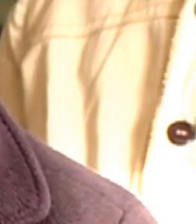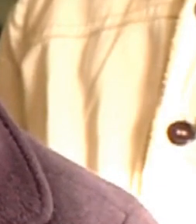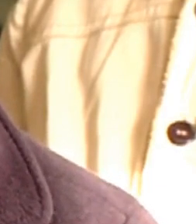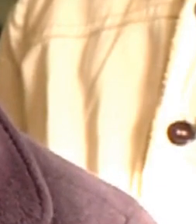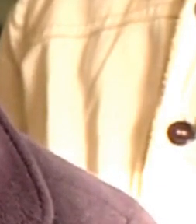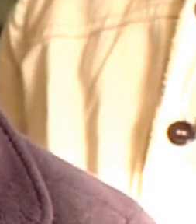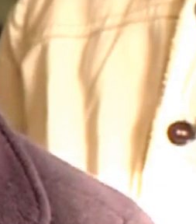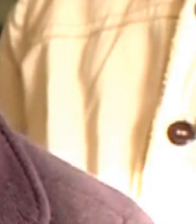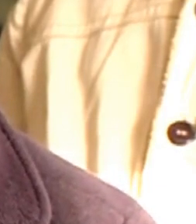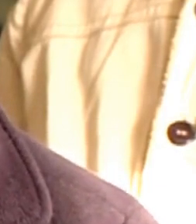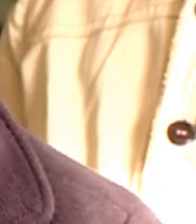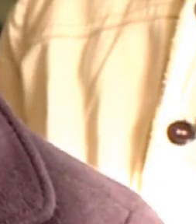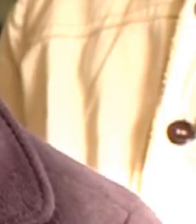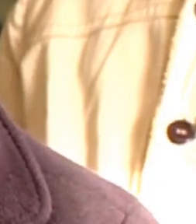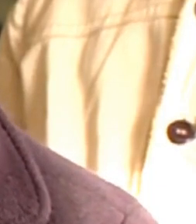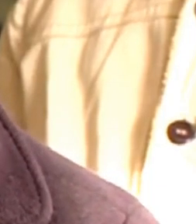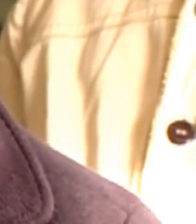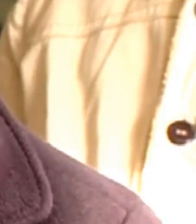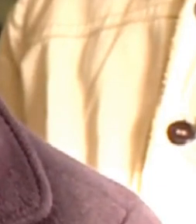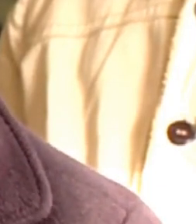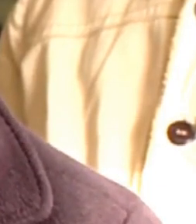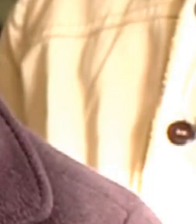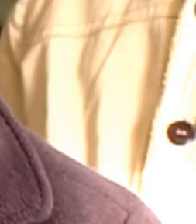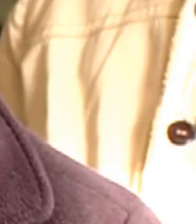isilulazile kakhulu into enzakeleyo ngoba ngoku